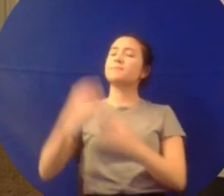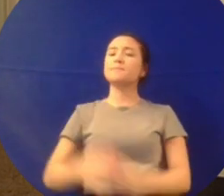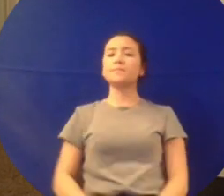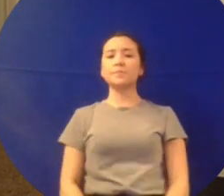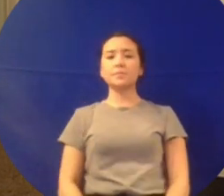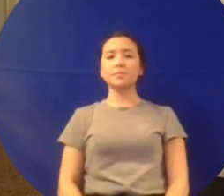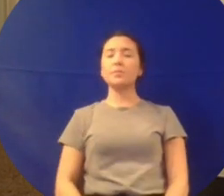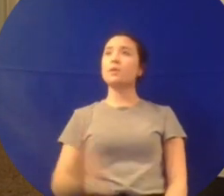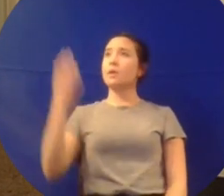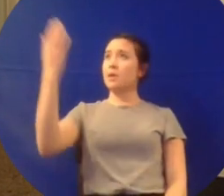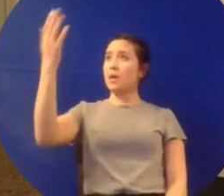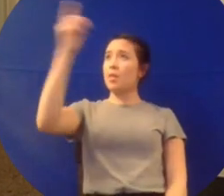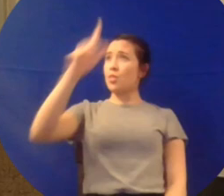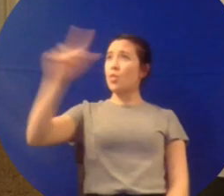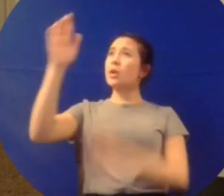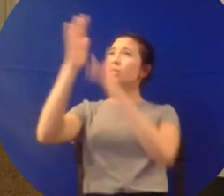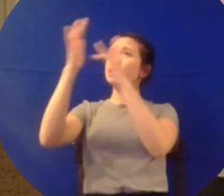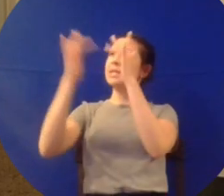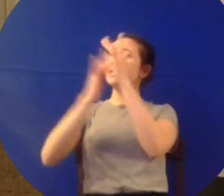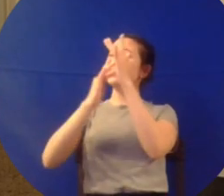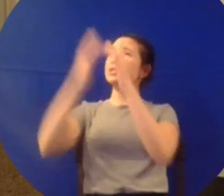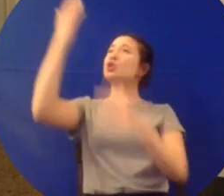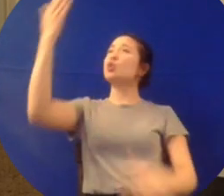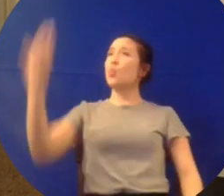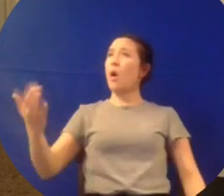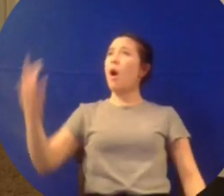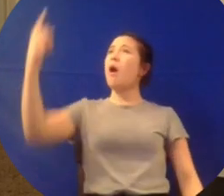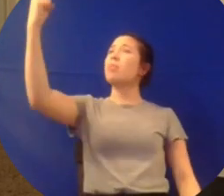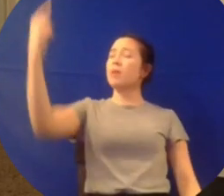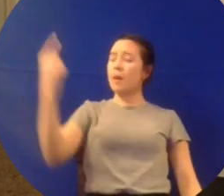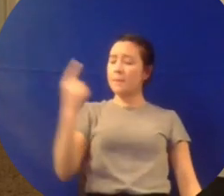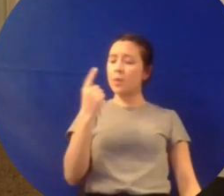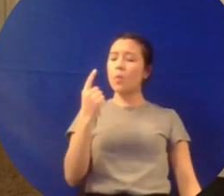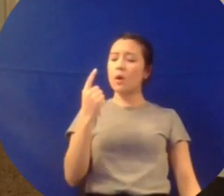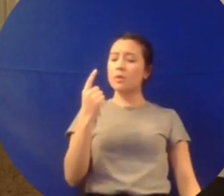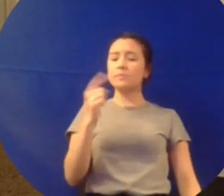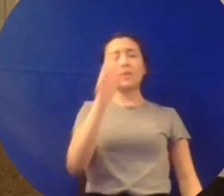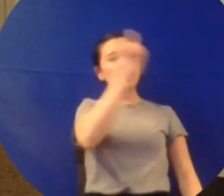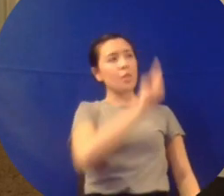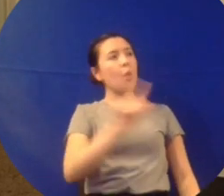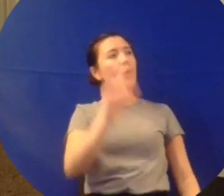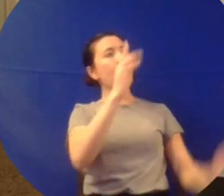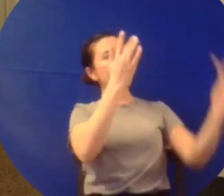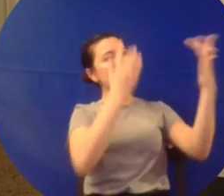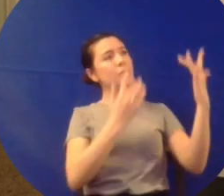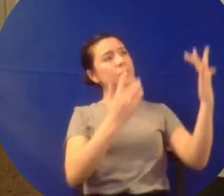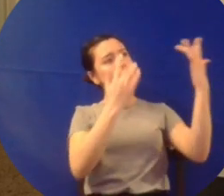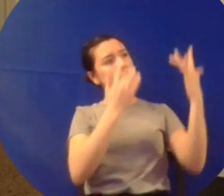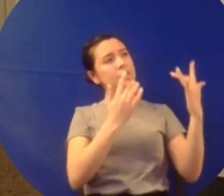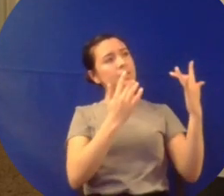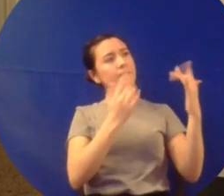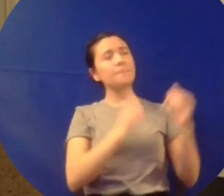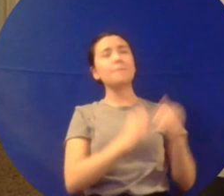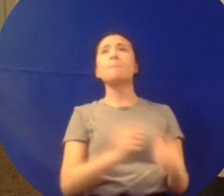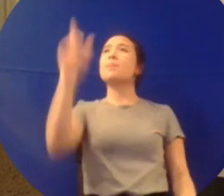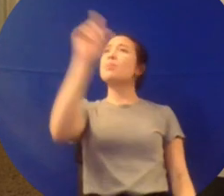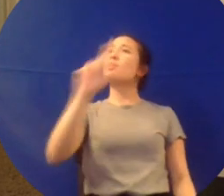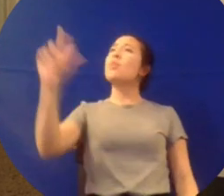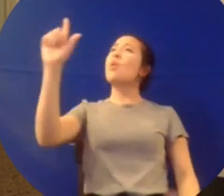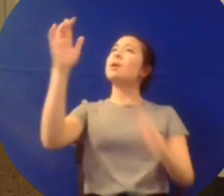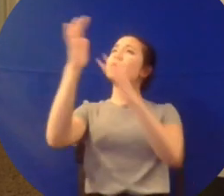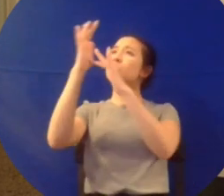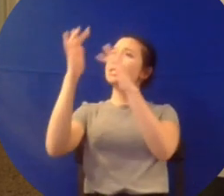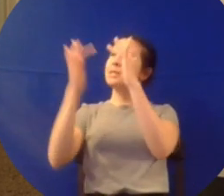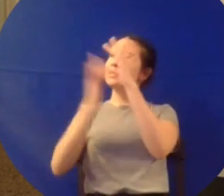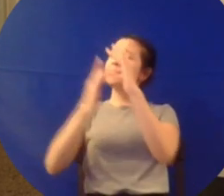Lord Jesus, you are the coming one. Lord, have mercy. Lord, have mercy. Lord Jesus, you are